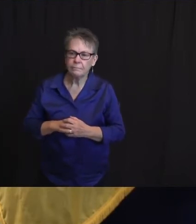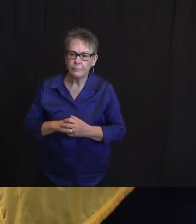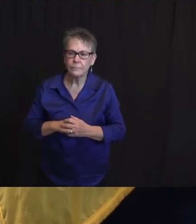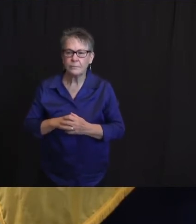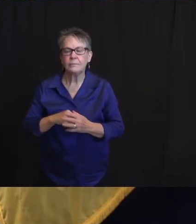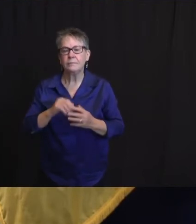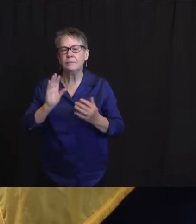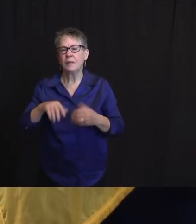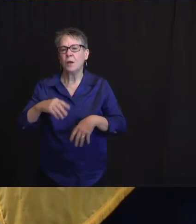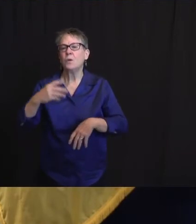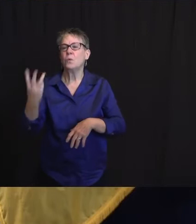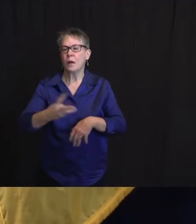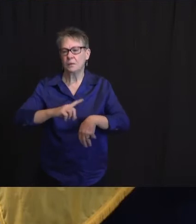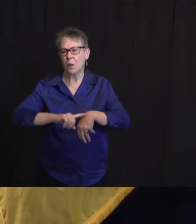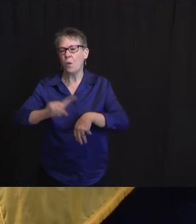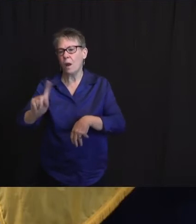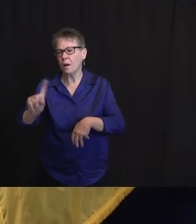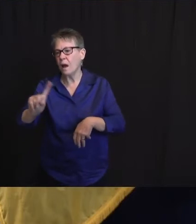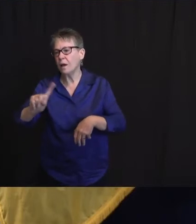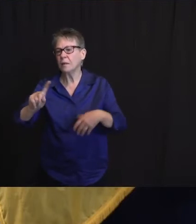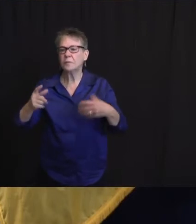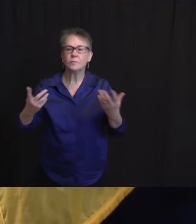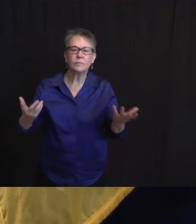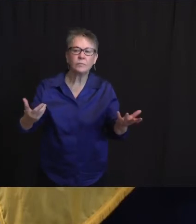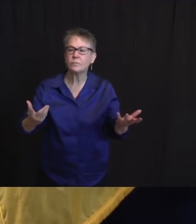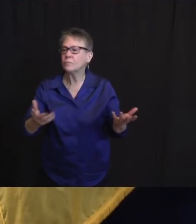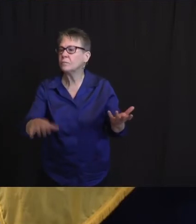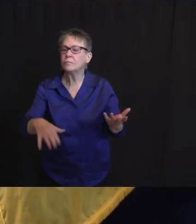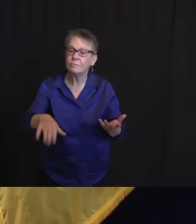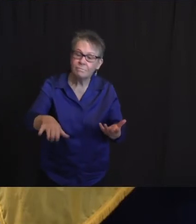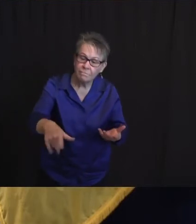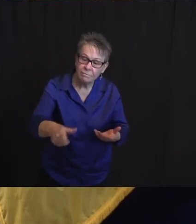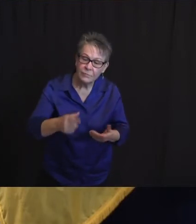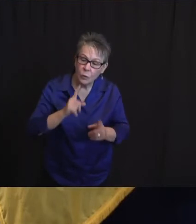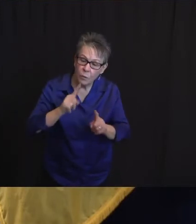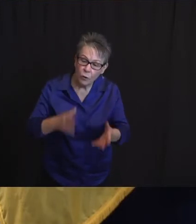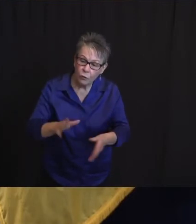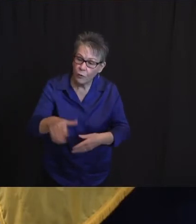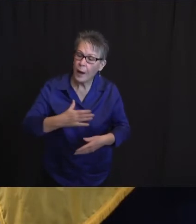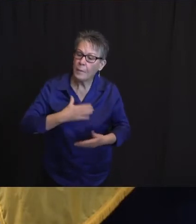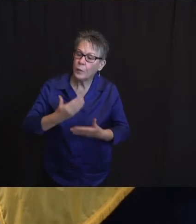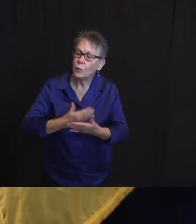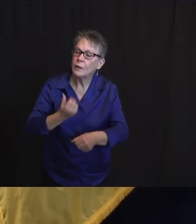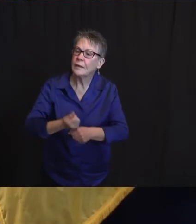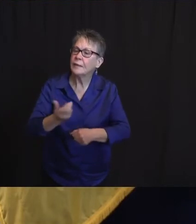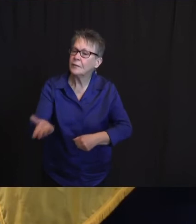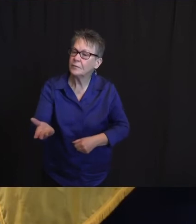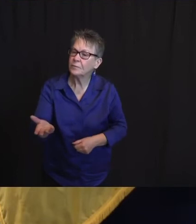Mike, good to see you. Happy New Year. Thanks, Governor. Happy New Year. Just to clarify on the